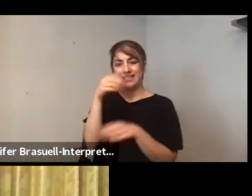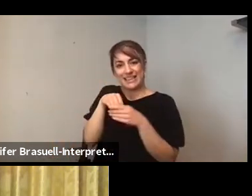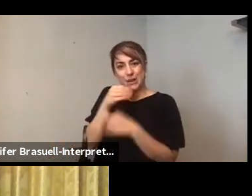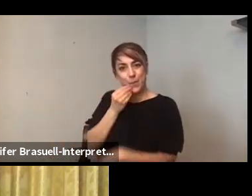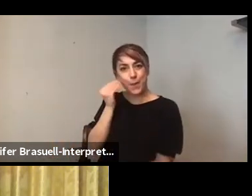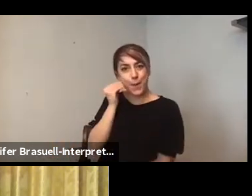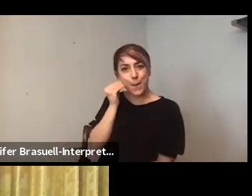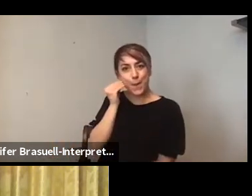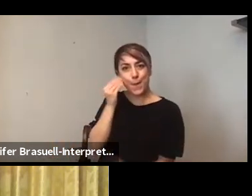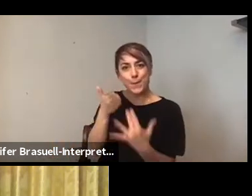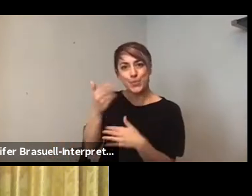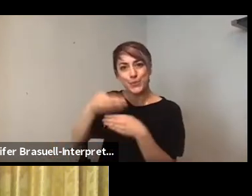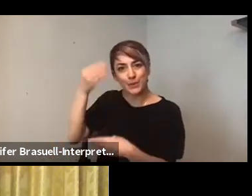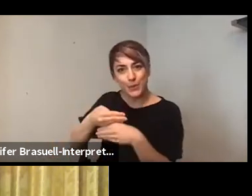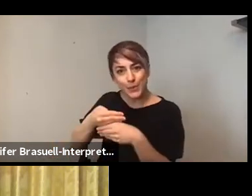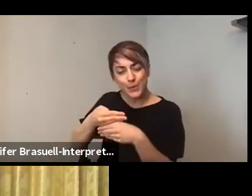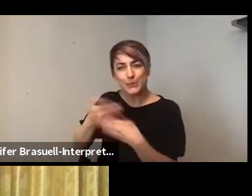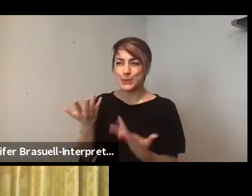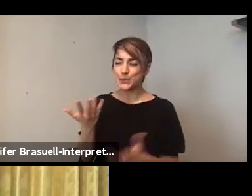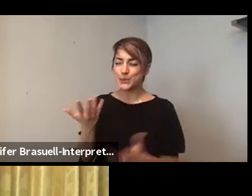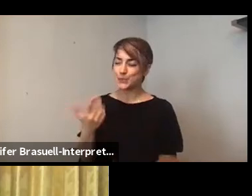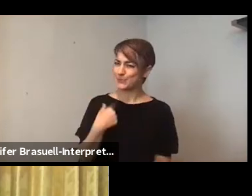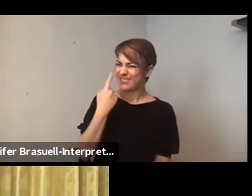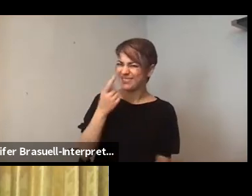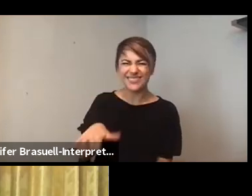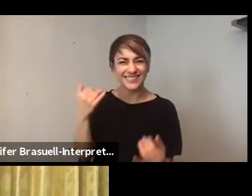that's really, really exciting.